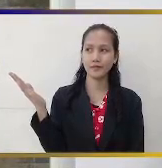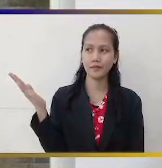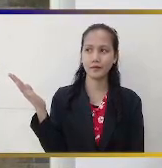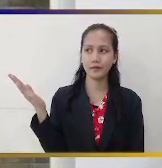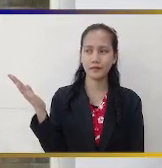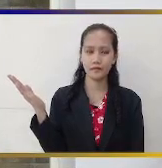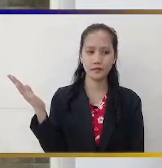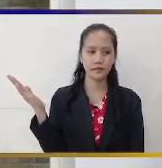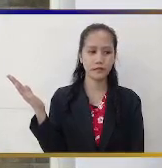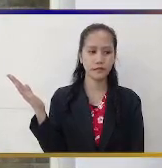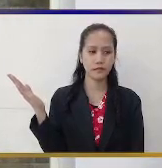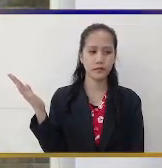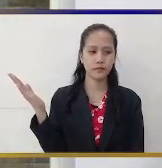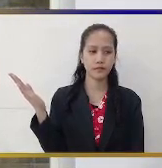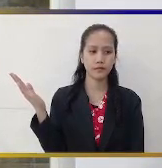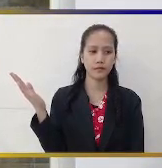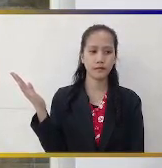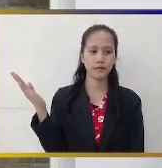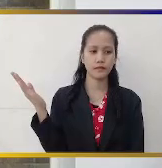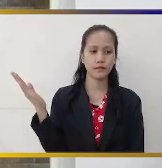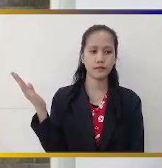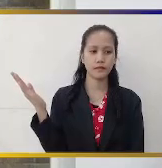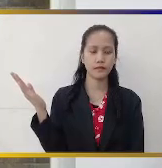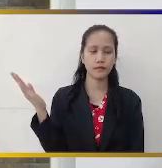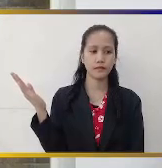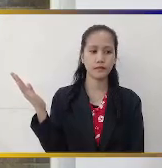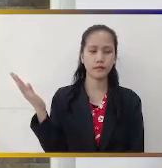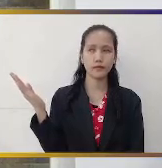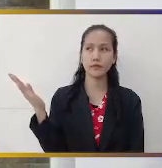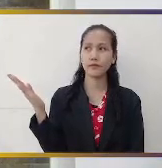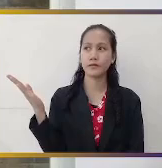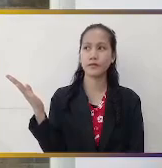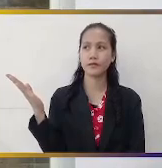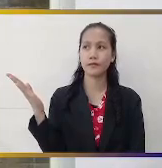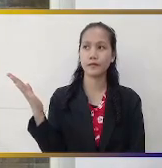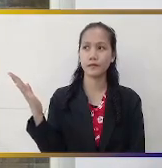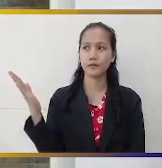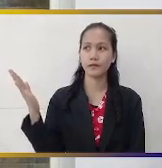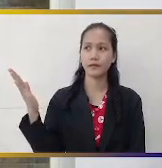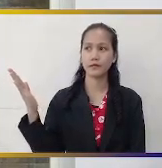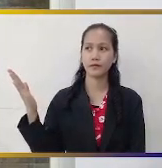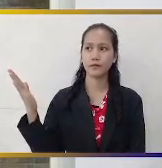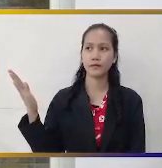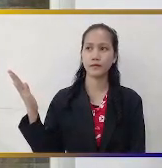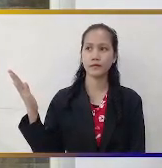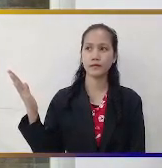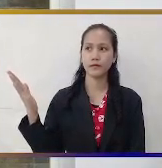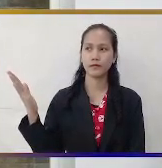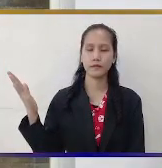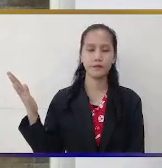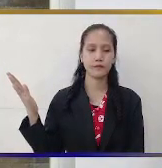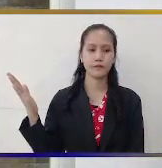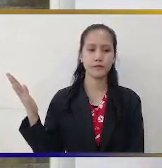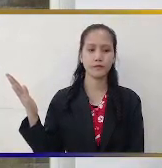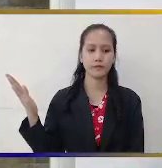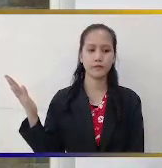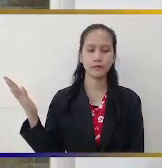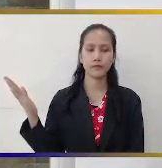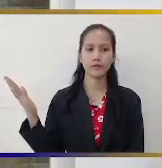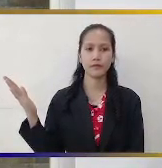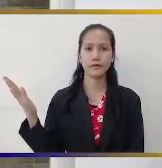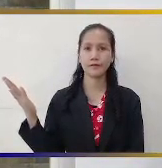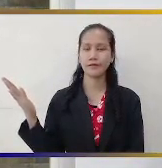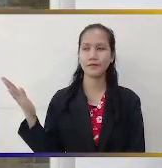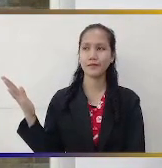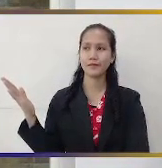did through Paul, through Paul's experience. Because we thus judge that if, what? Jesus Christ,